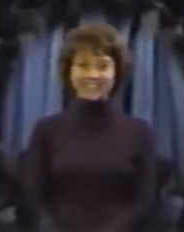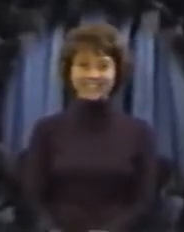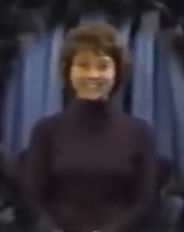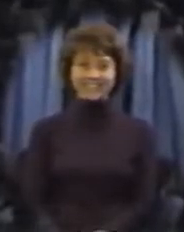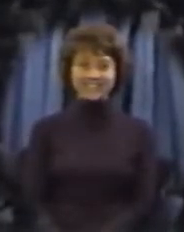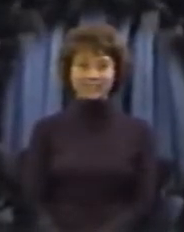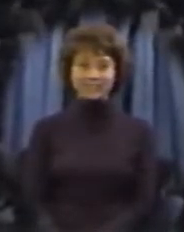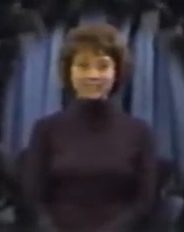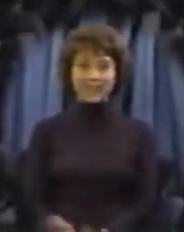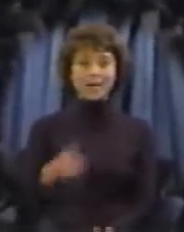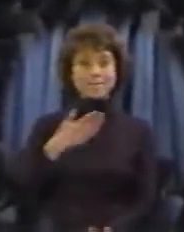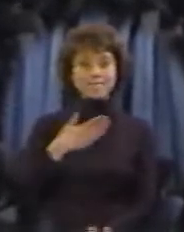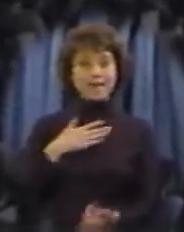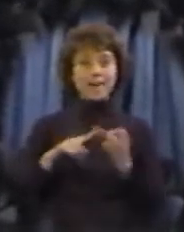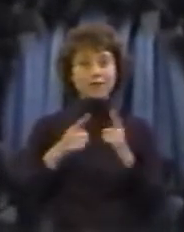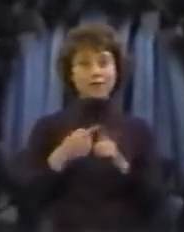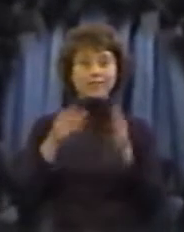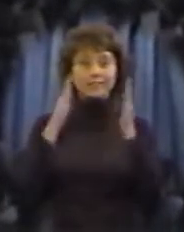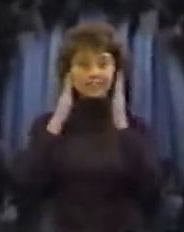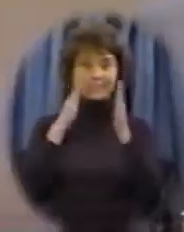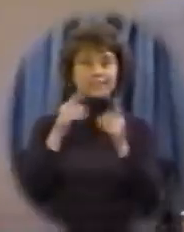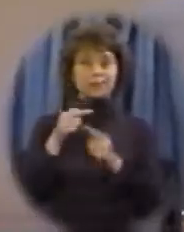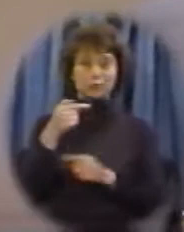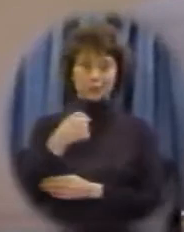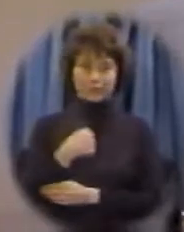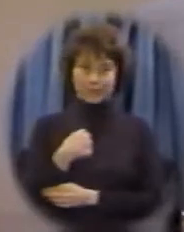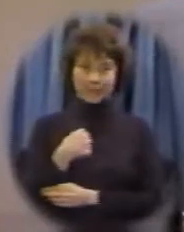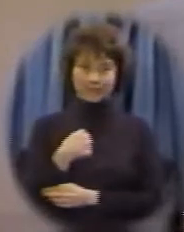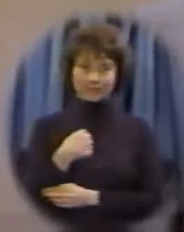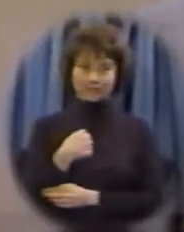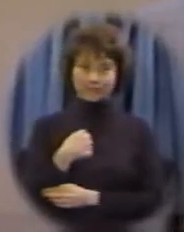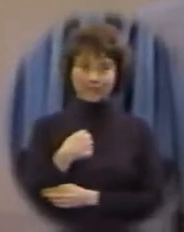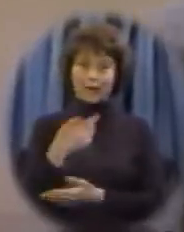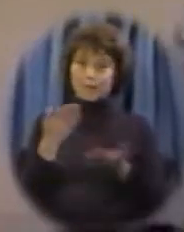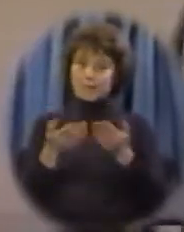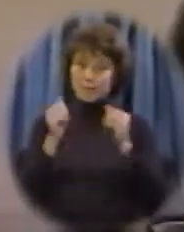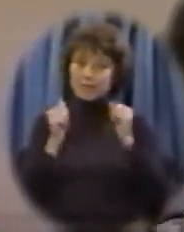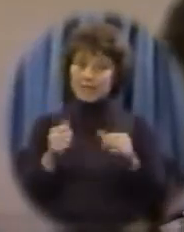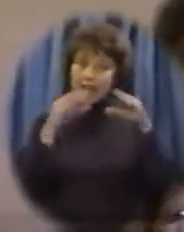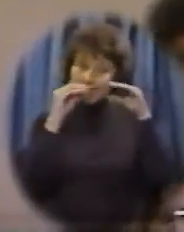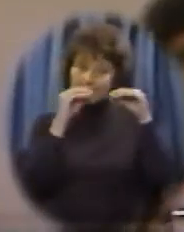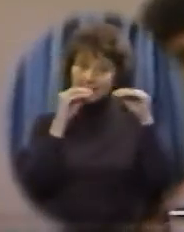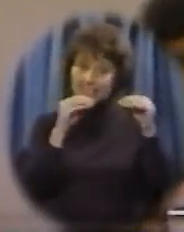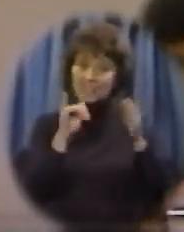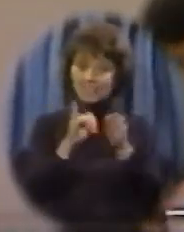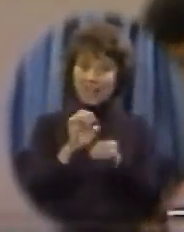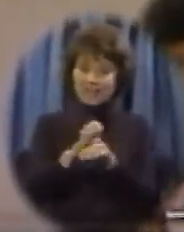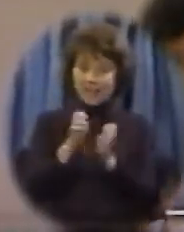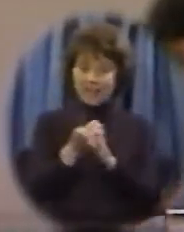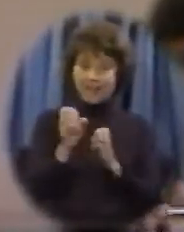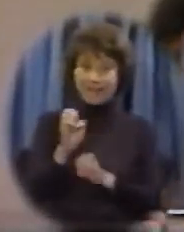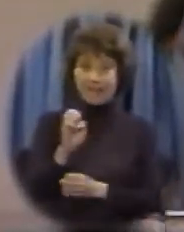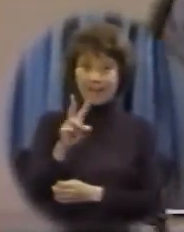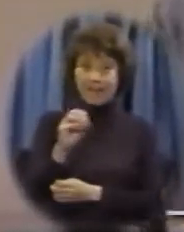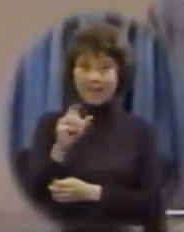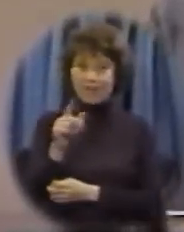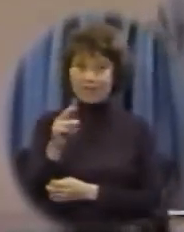Oh, beloved, listen to me, listen. They can cram that down the neck of some kids, but let them try the old man once. Let me show you